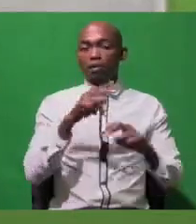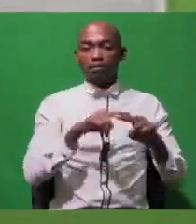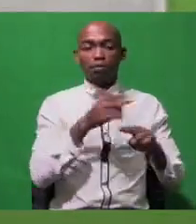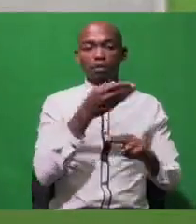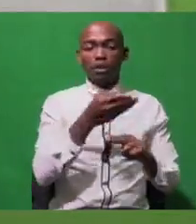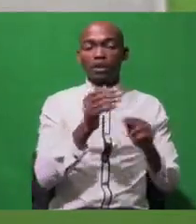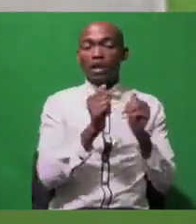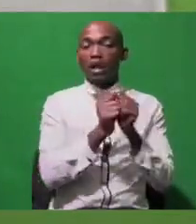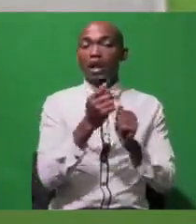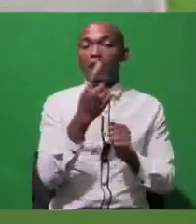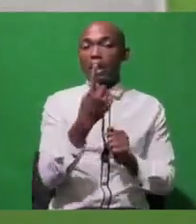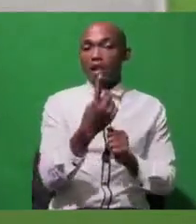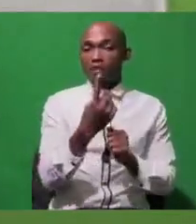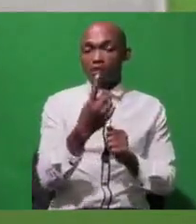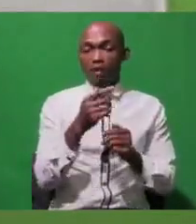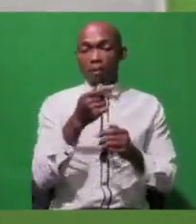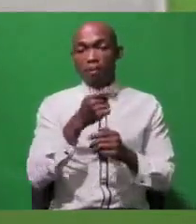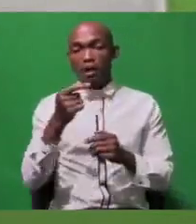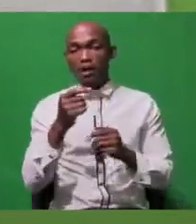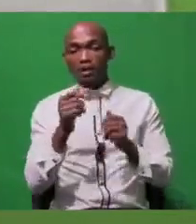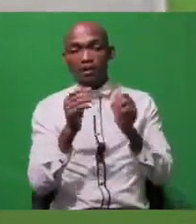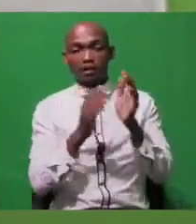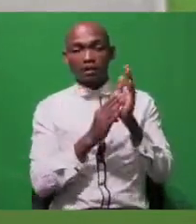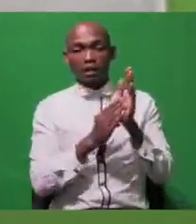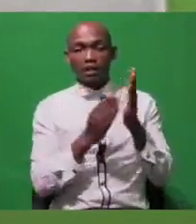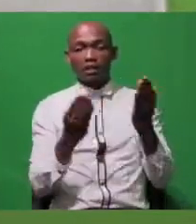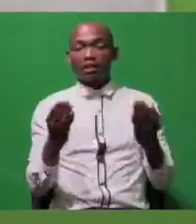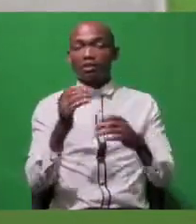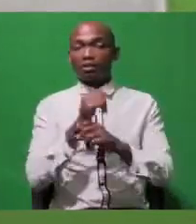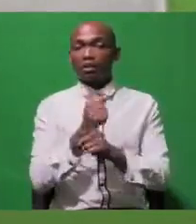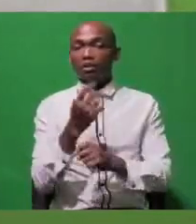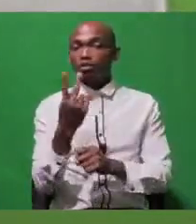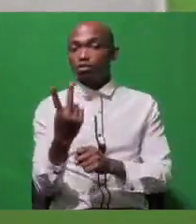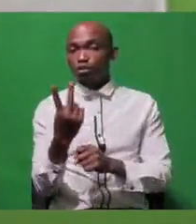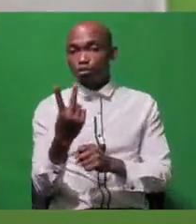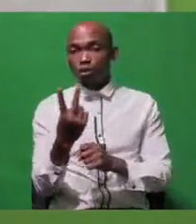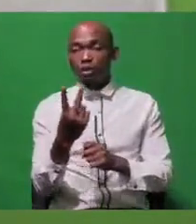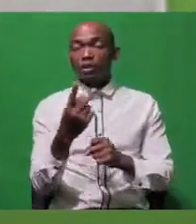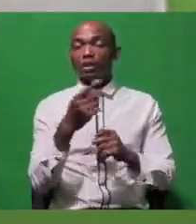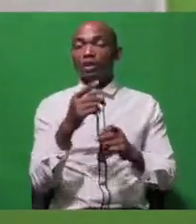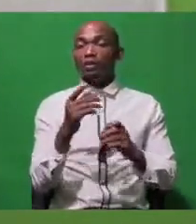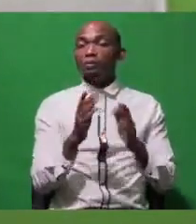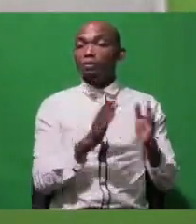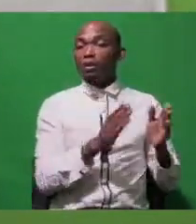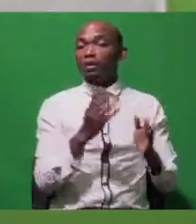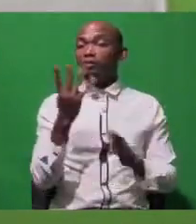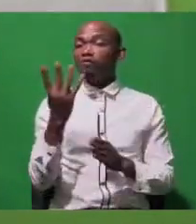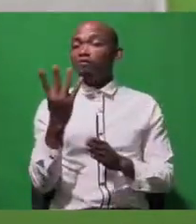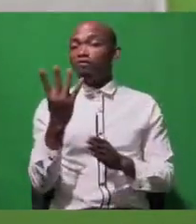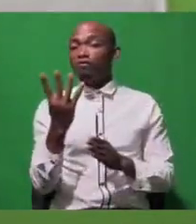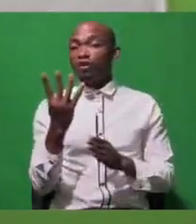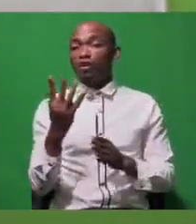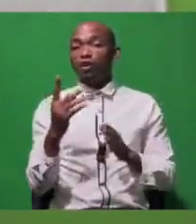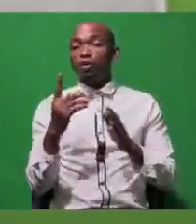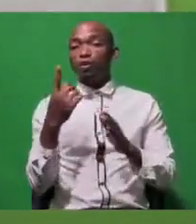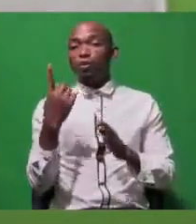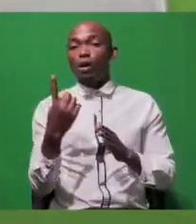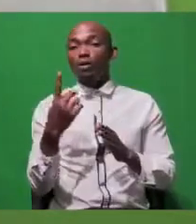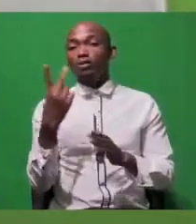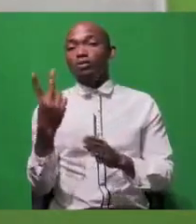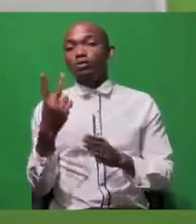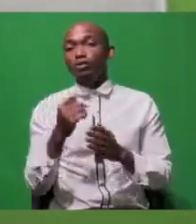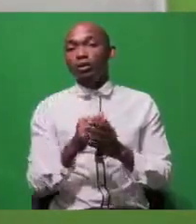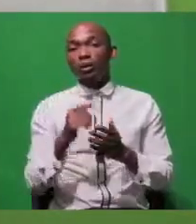here 11. 11 minus 9, you got 2. Remain 4. 1,